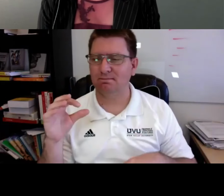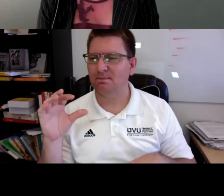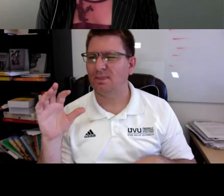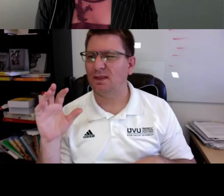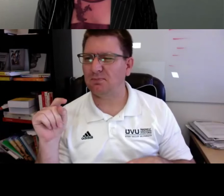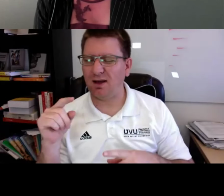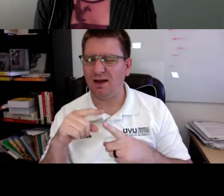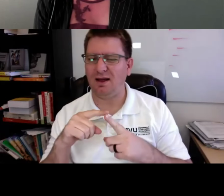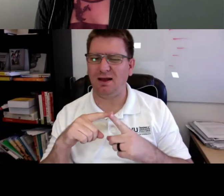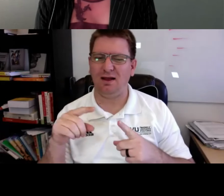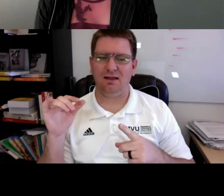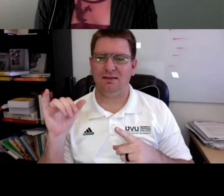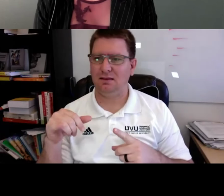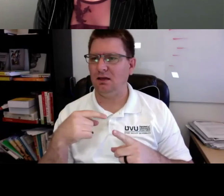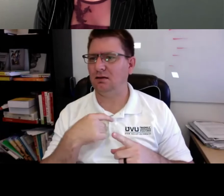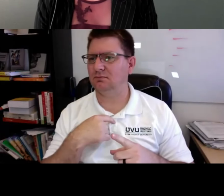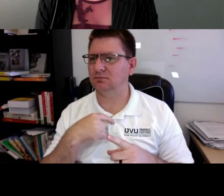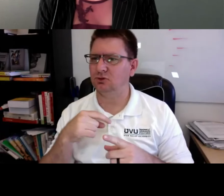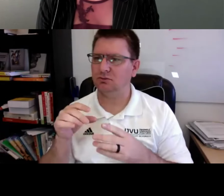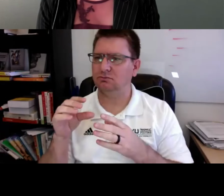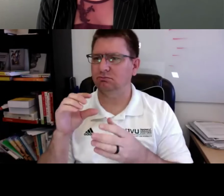Zags. Go Zags for life. But